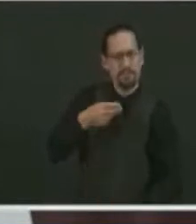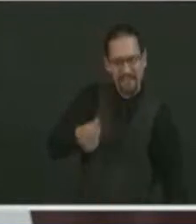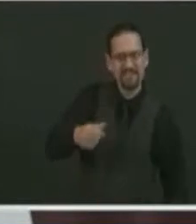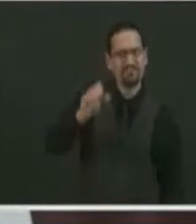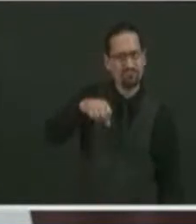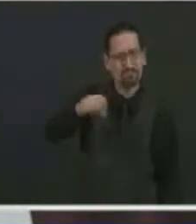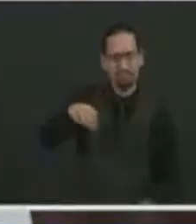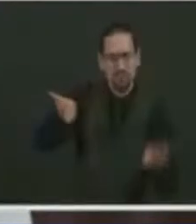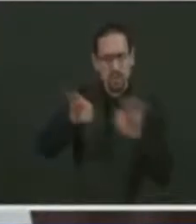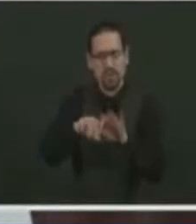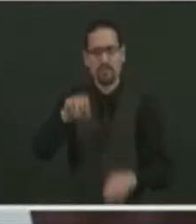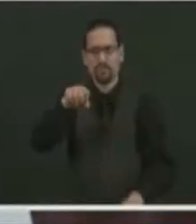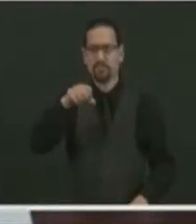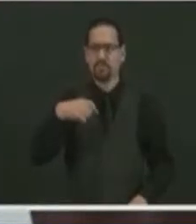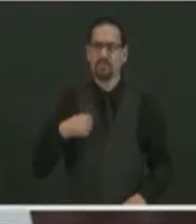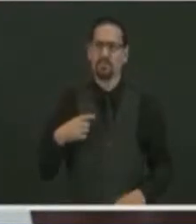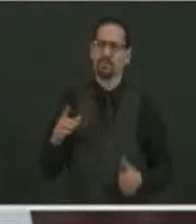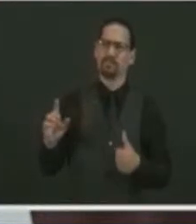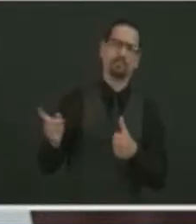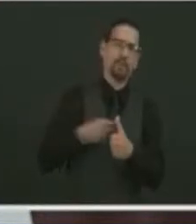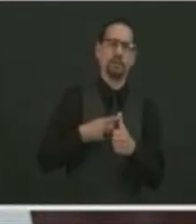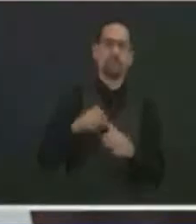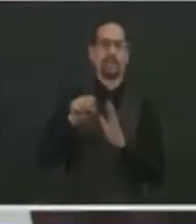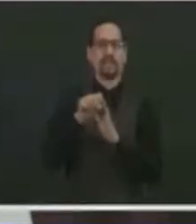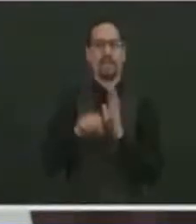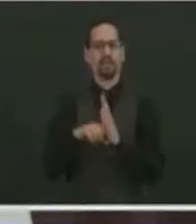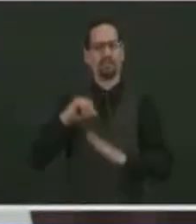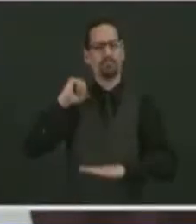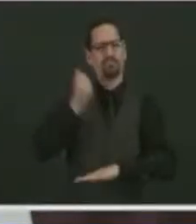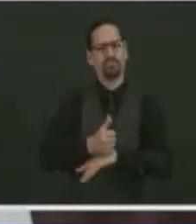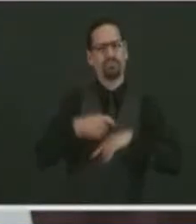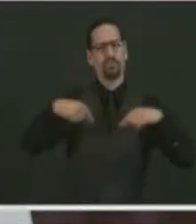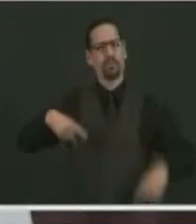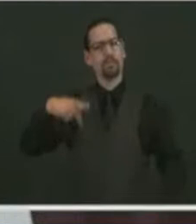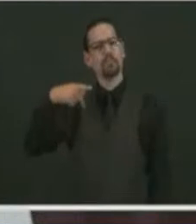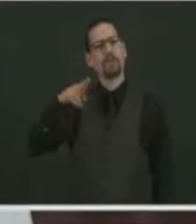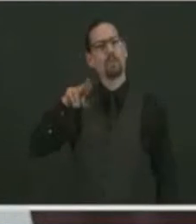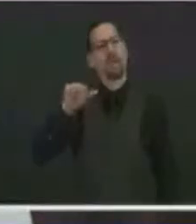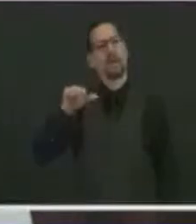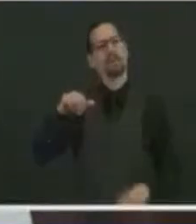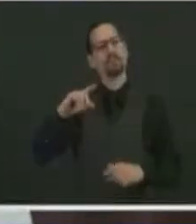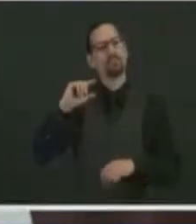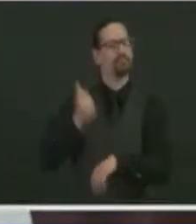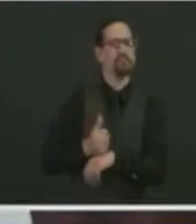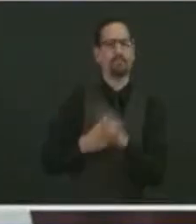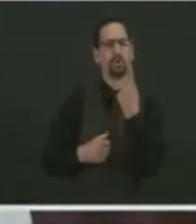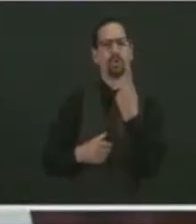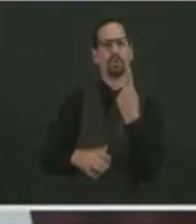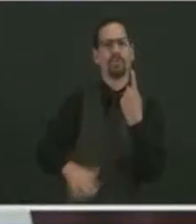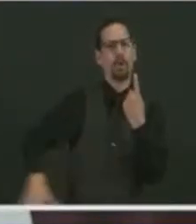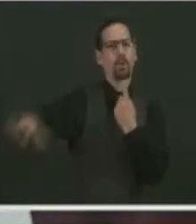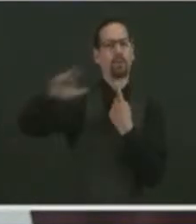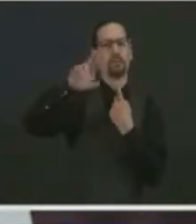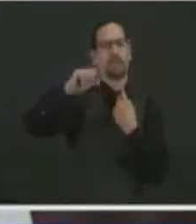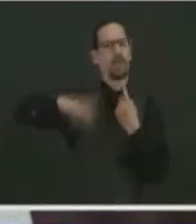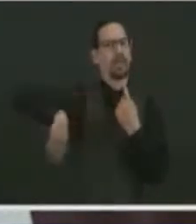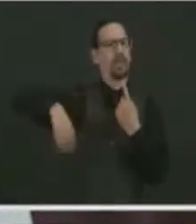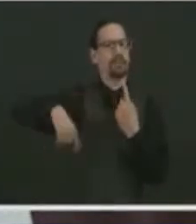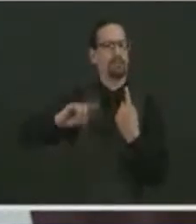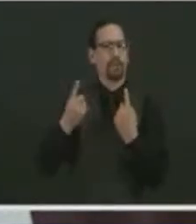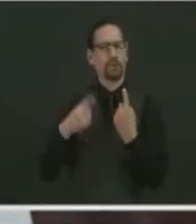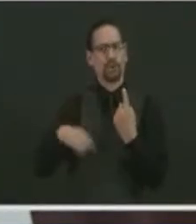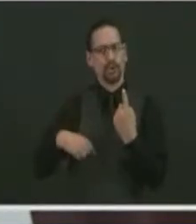state to stand up the PUA and start getting that money out the door. We worked very quickly